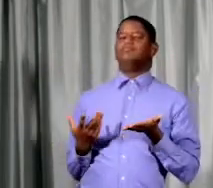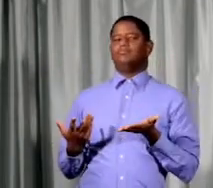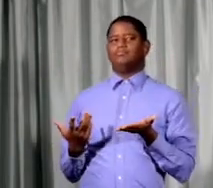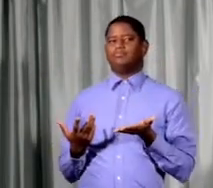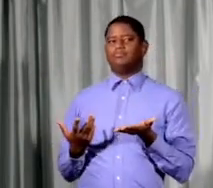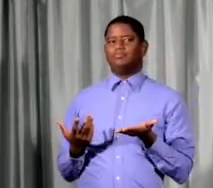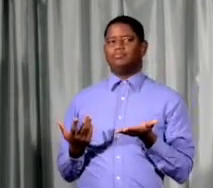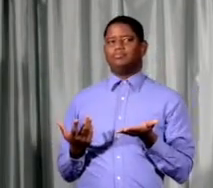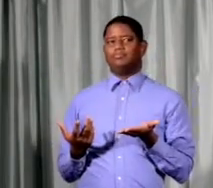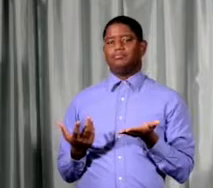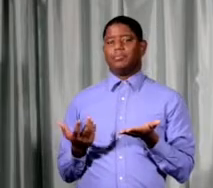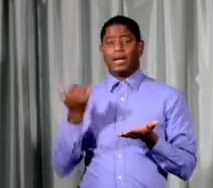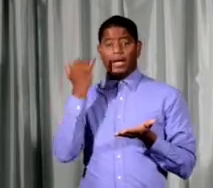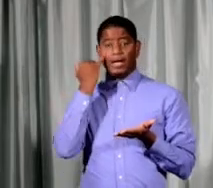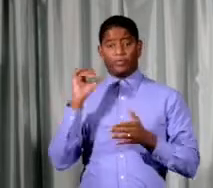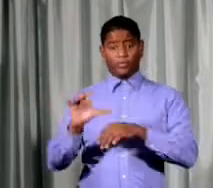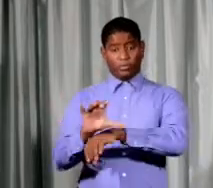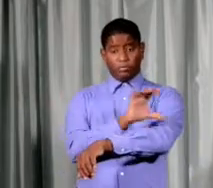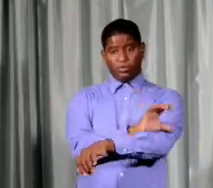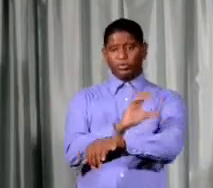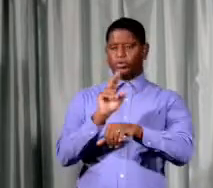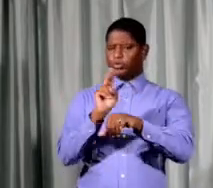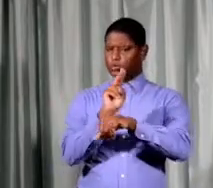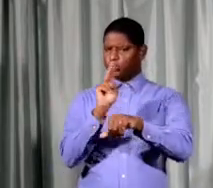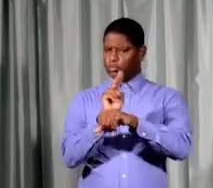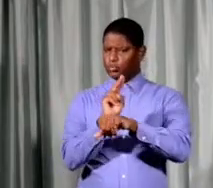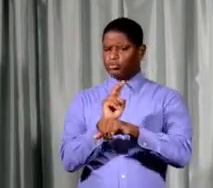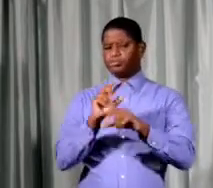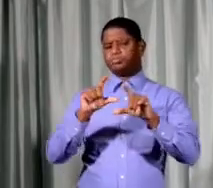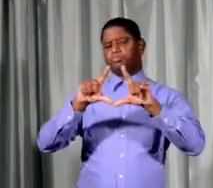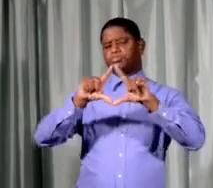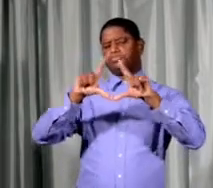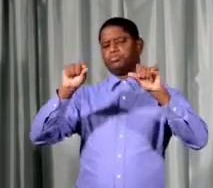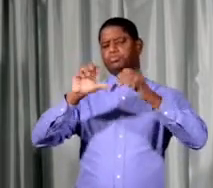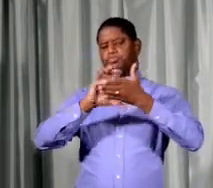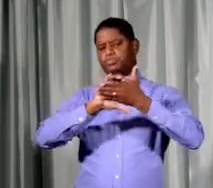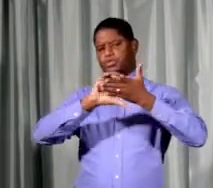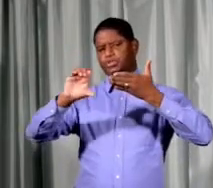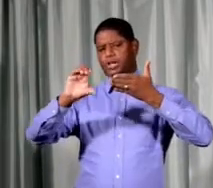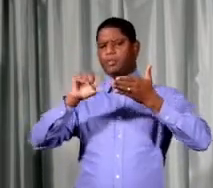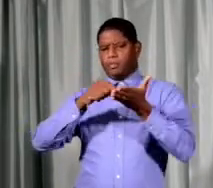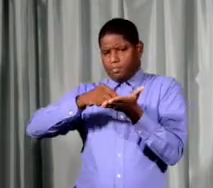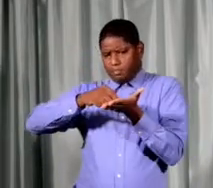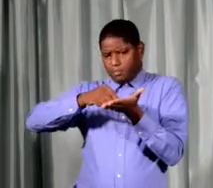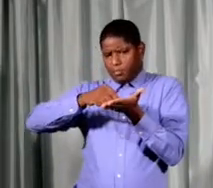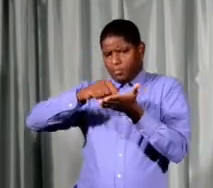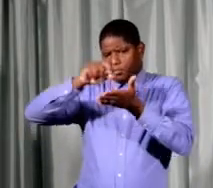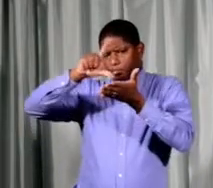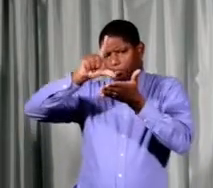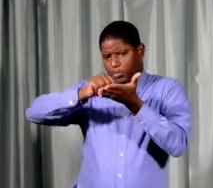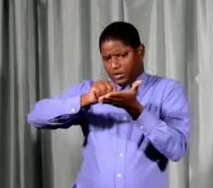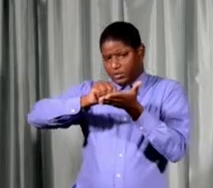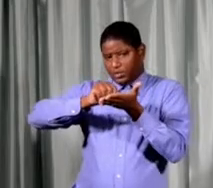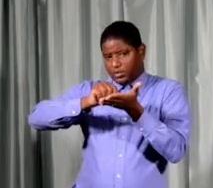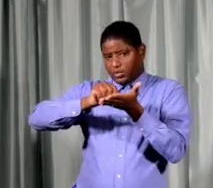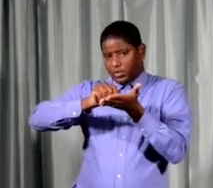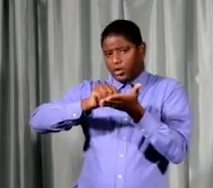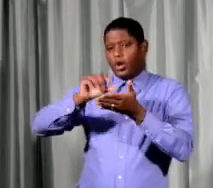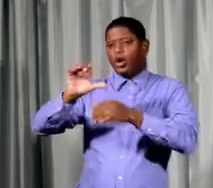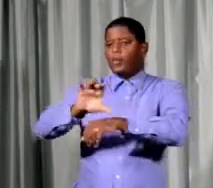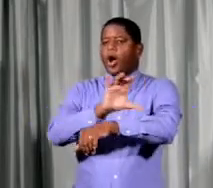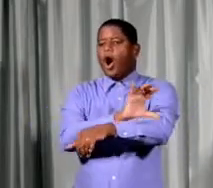expense, and it's to be paid. The system does the debit and credit. You print a check, if you're using a computer